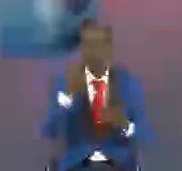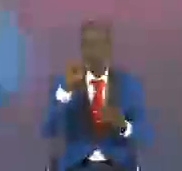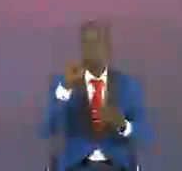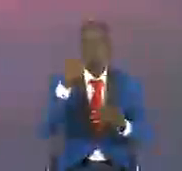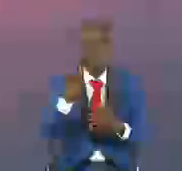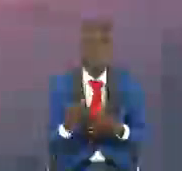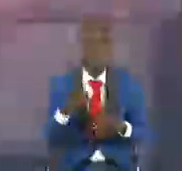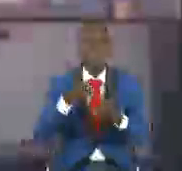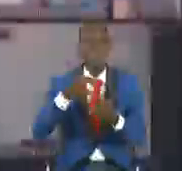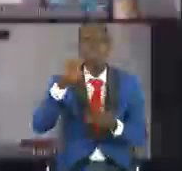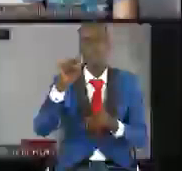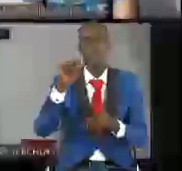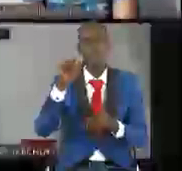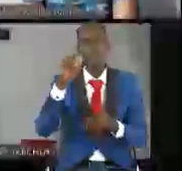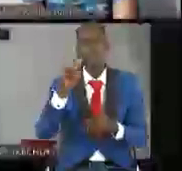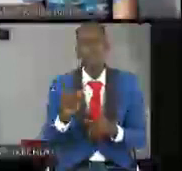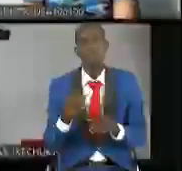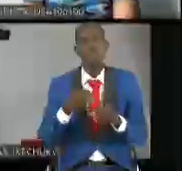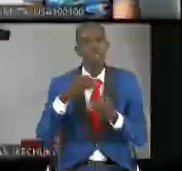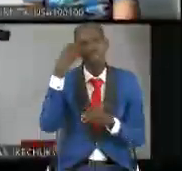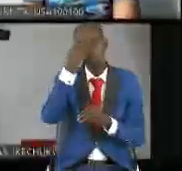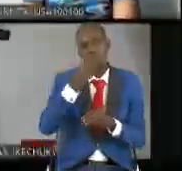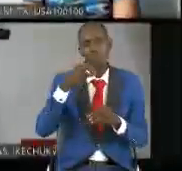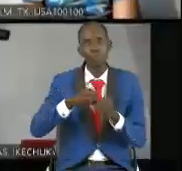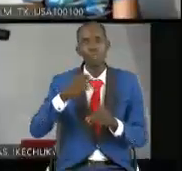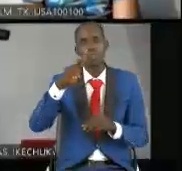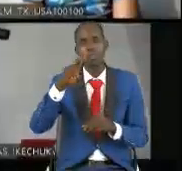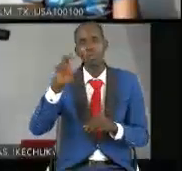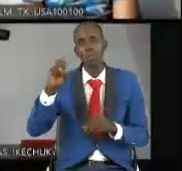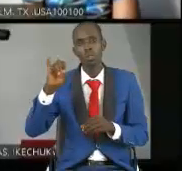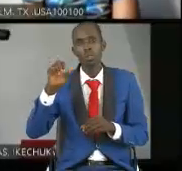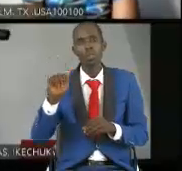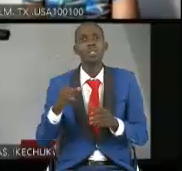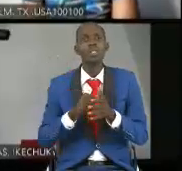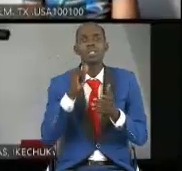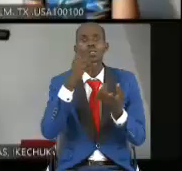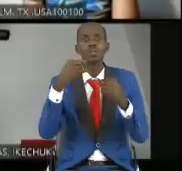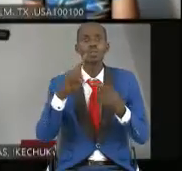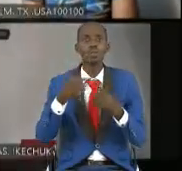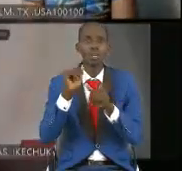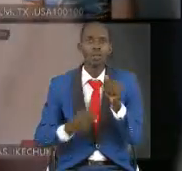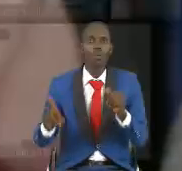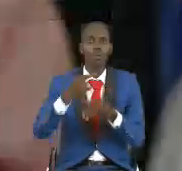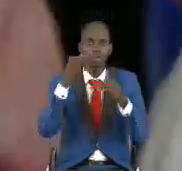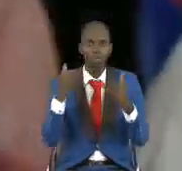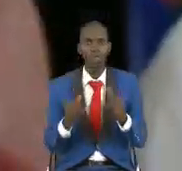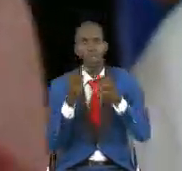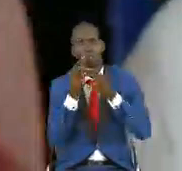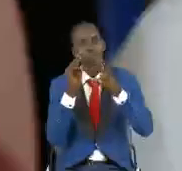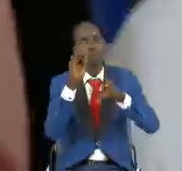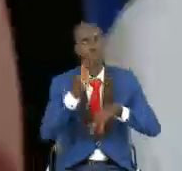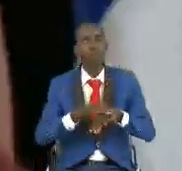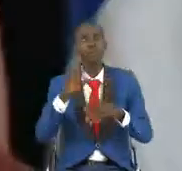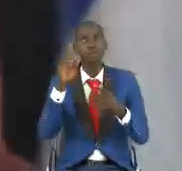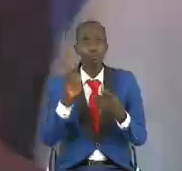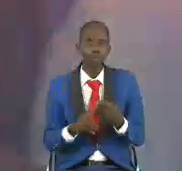everywhere in Europe and in Russia, everywhere is coming to everyone right now. Look unto me, all. Look